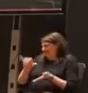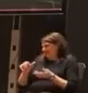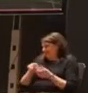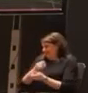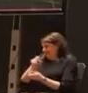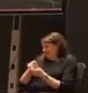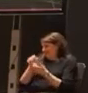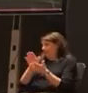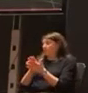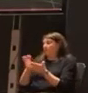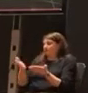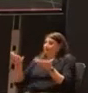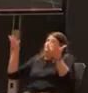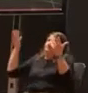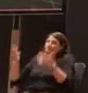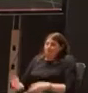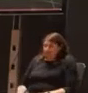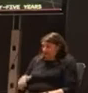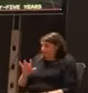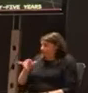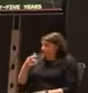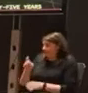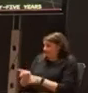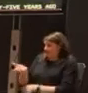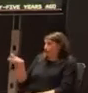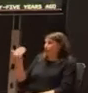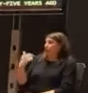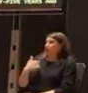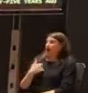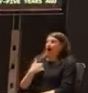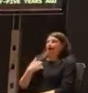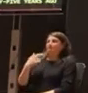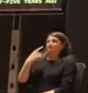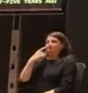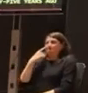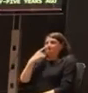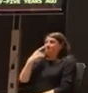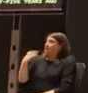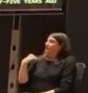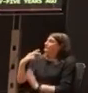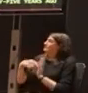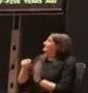25 years ago, I published this book,